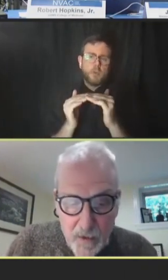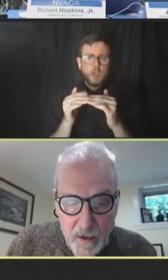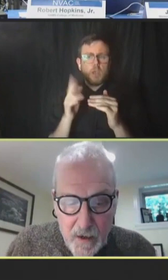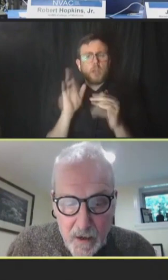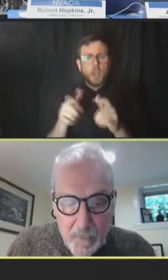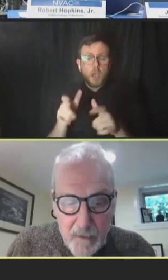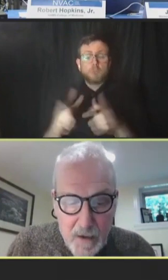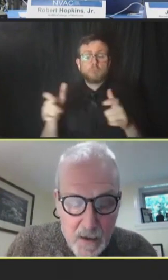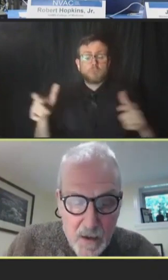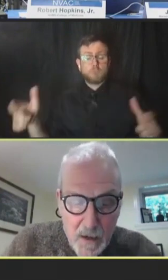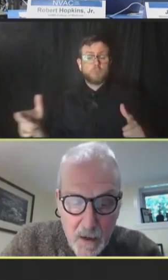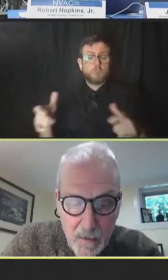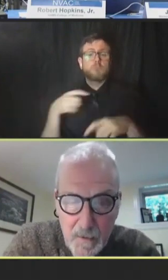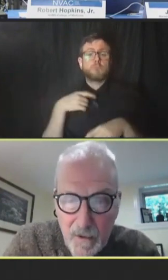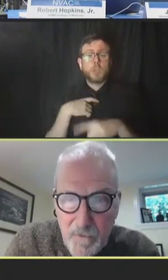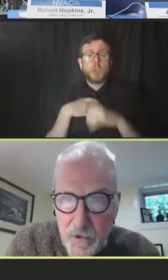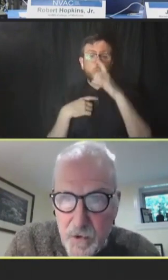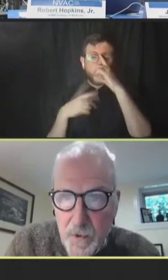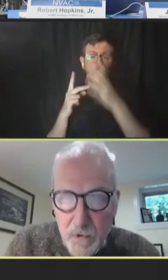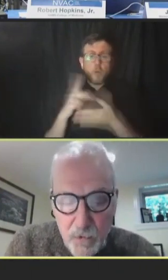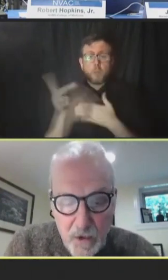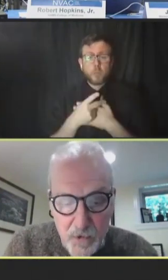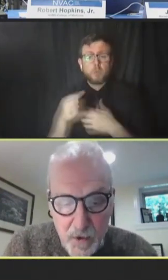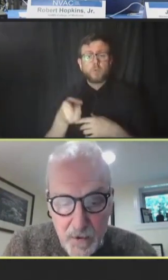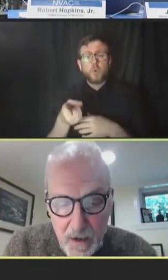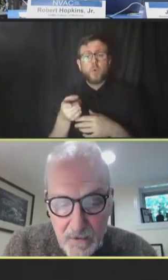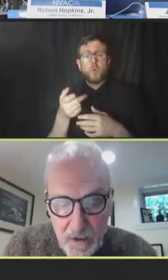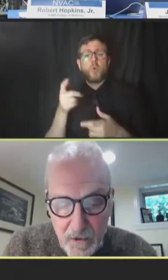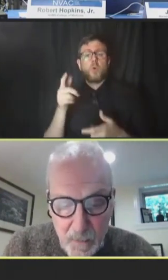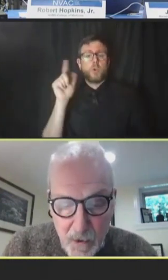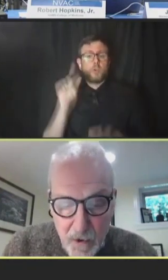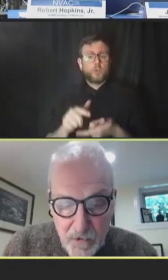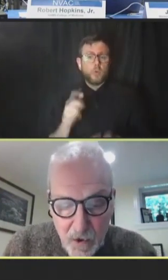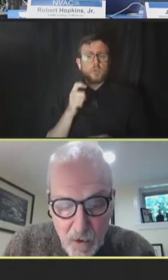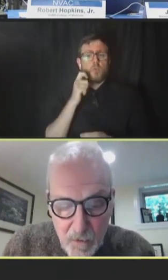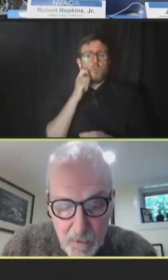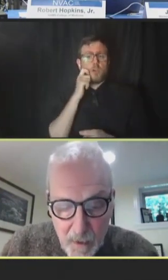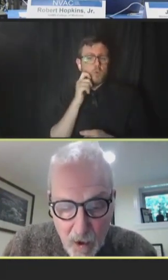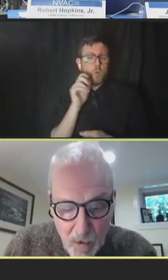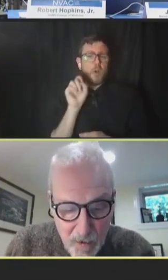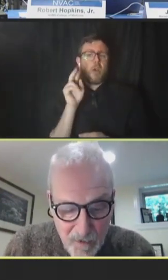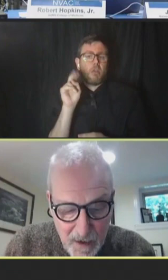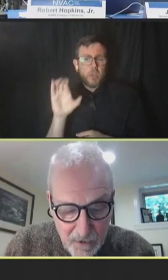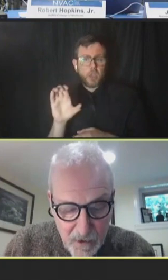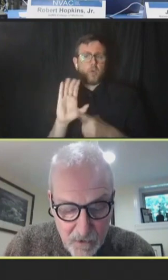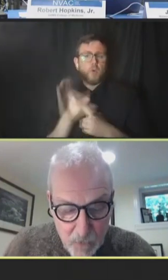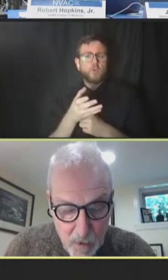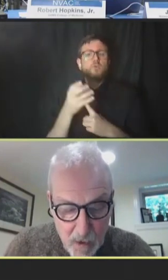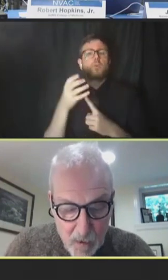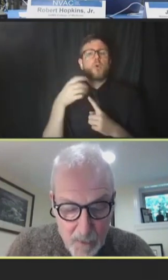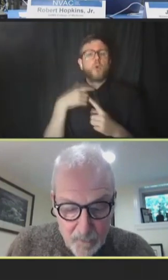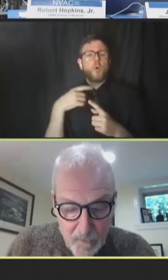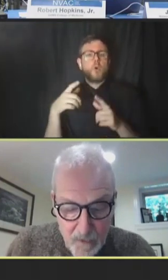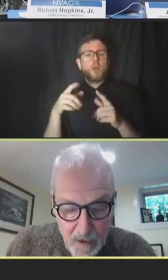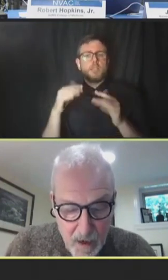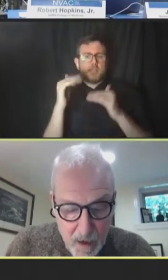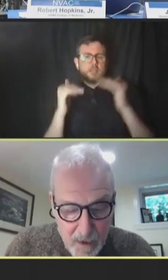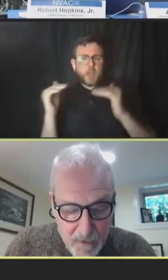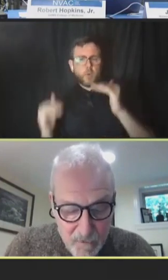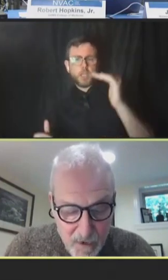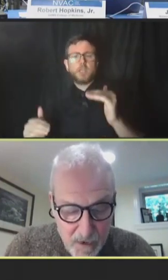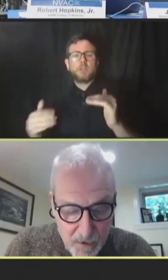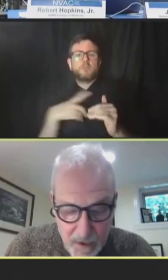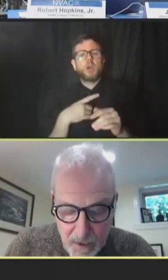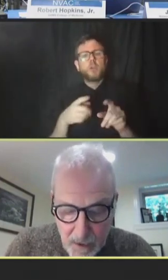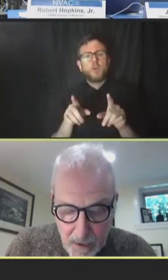not only efforts to reduce racial and ethnic disparities in COVID, but all other vaccines as well. And